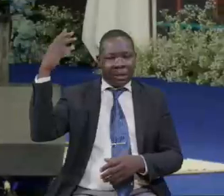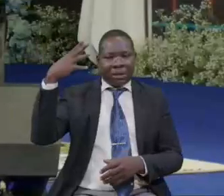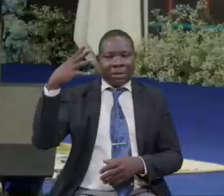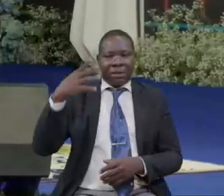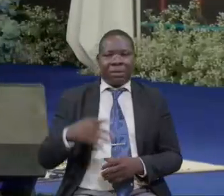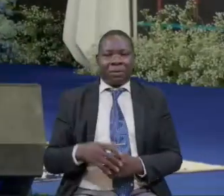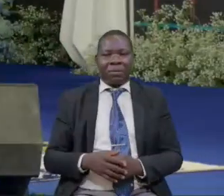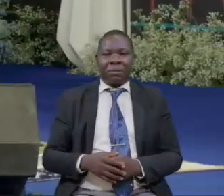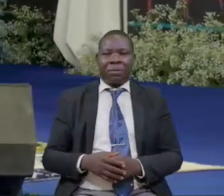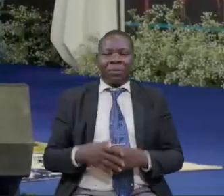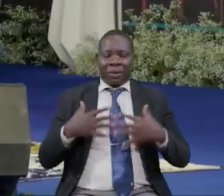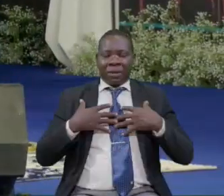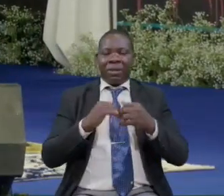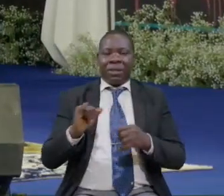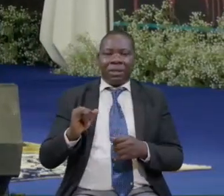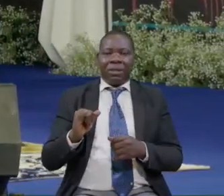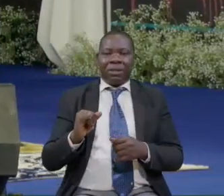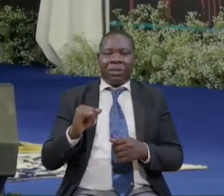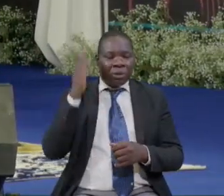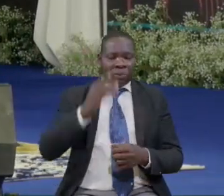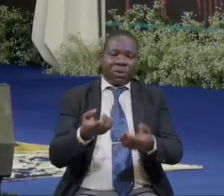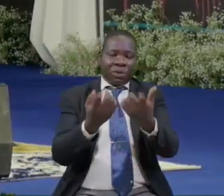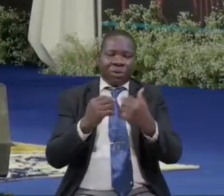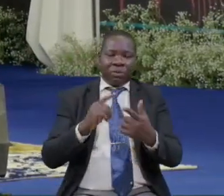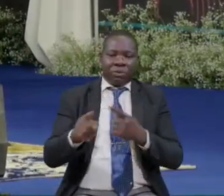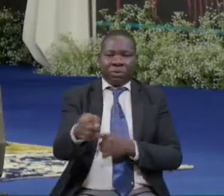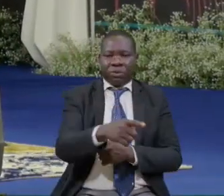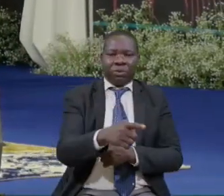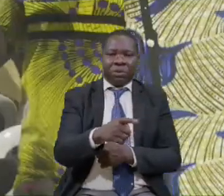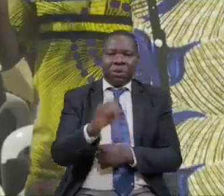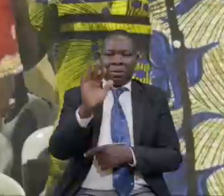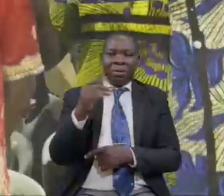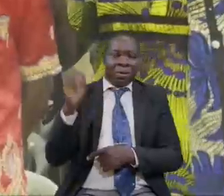Healing will come to you by the grace of God.